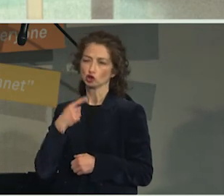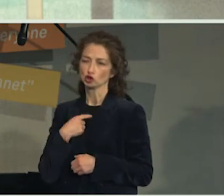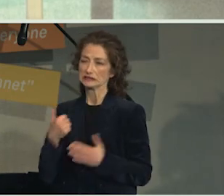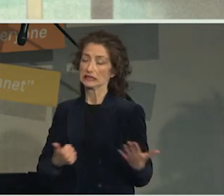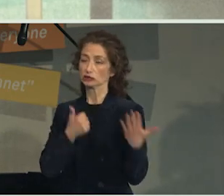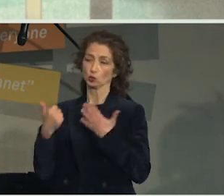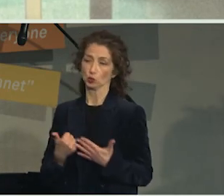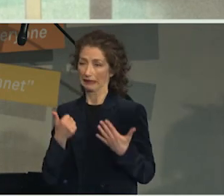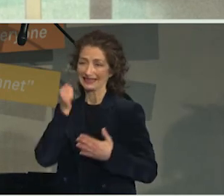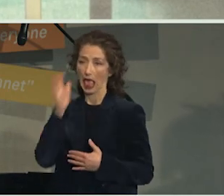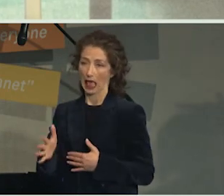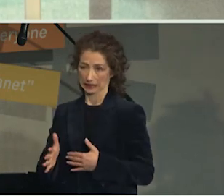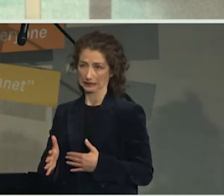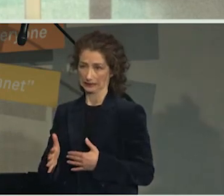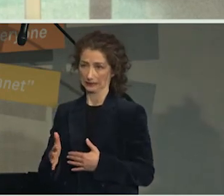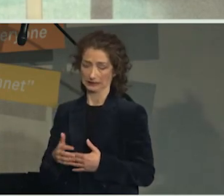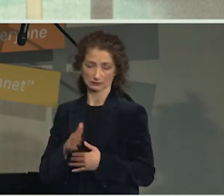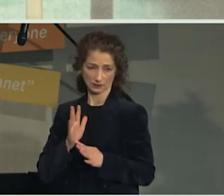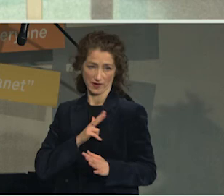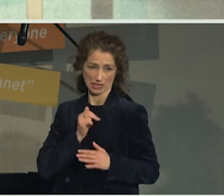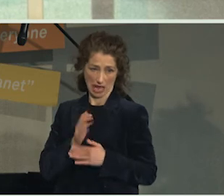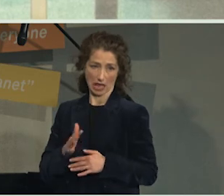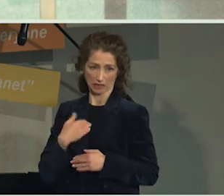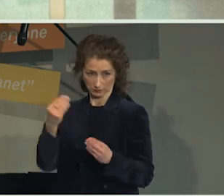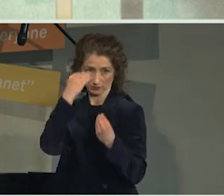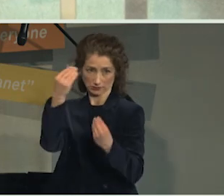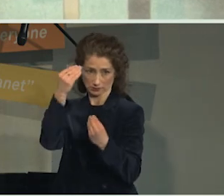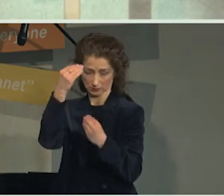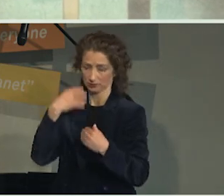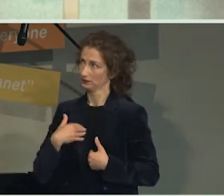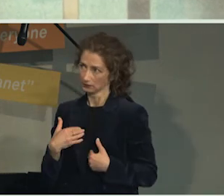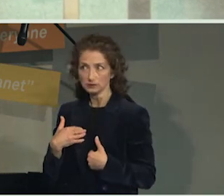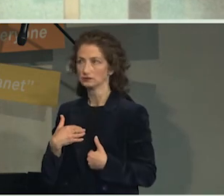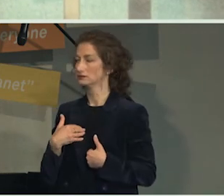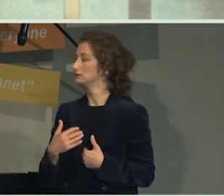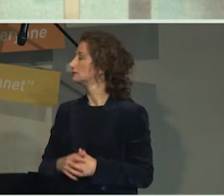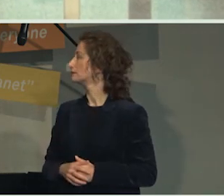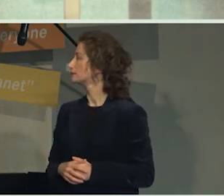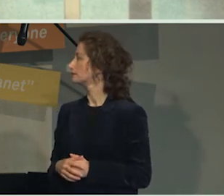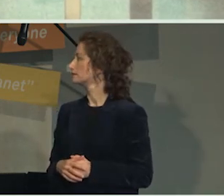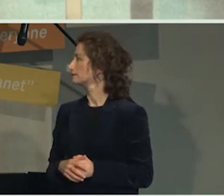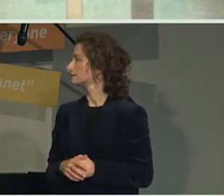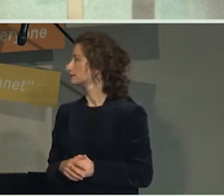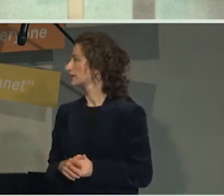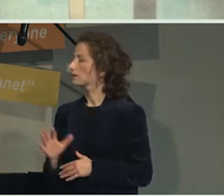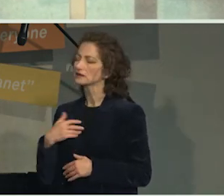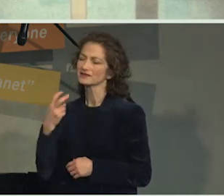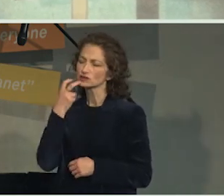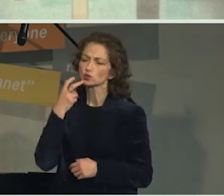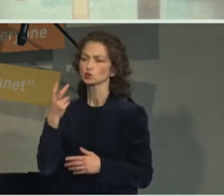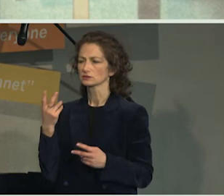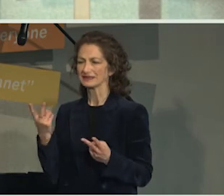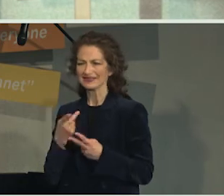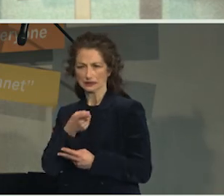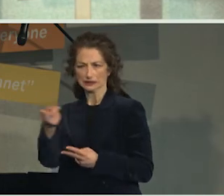day for 5 days a week. And it was just, oh my God, it was intense. But I'm trying, I'm like, I want to communicate better with people like